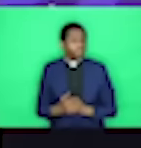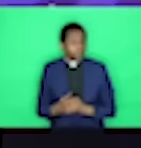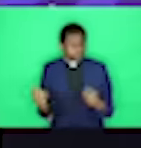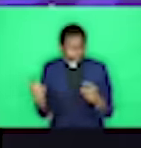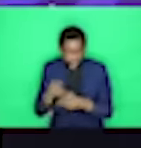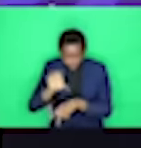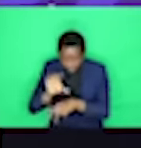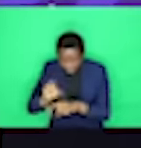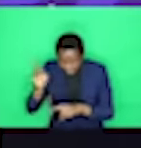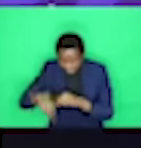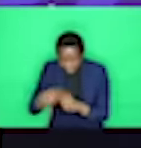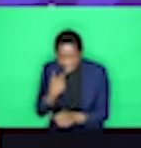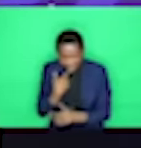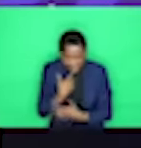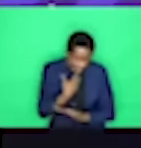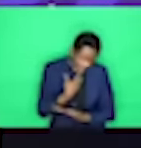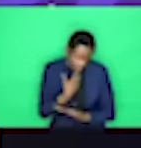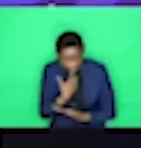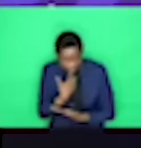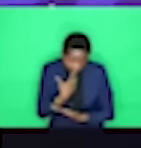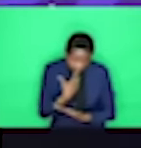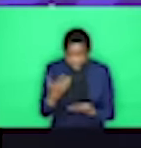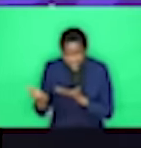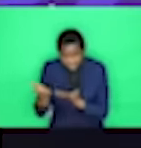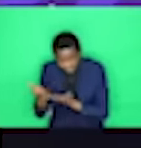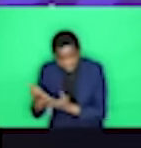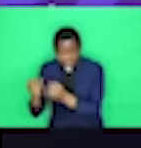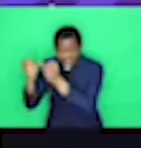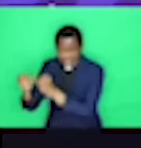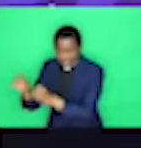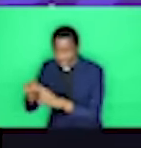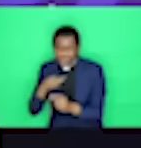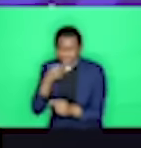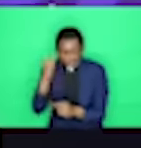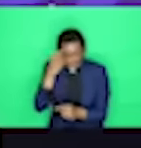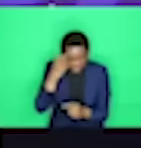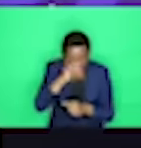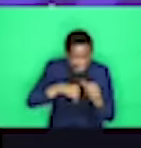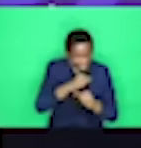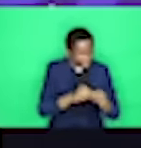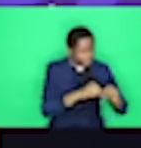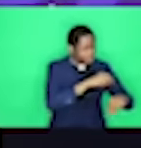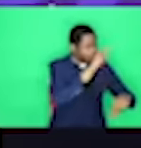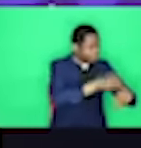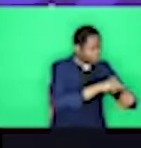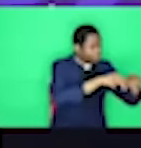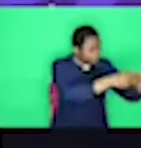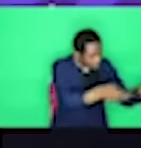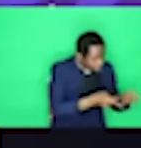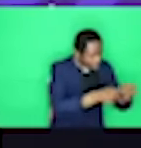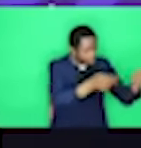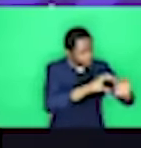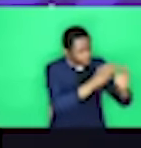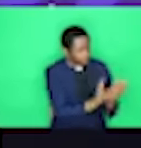church cannot say that we are saving individuals, but we are not concerned about their habitation. Sorry to me, because you didn't